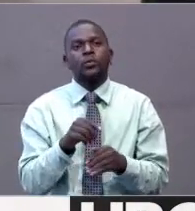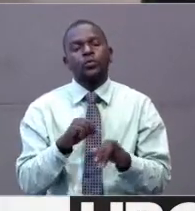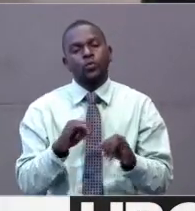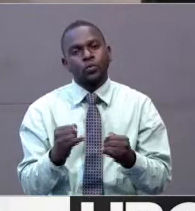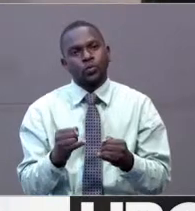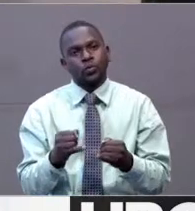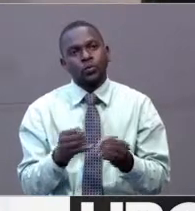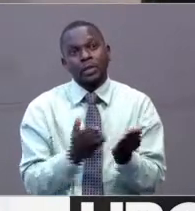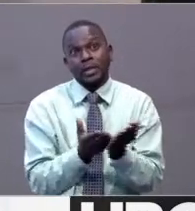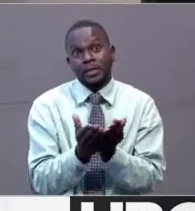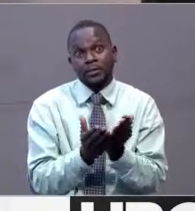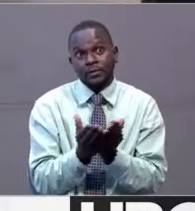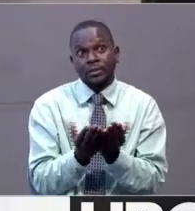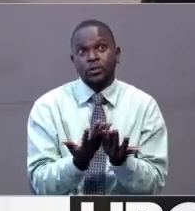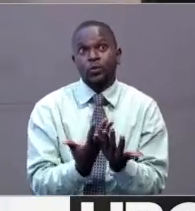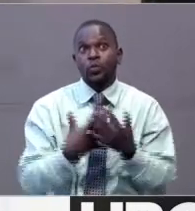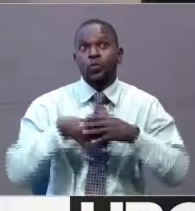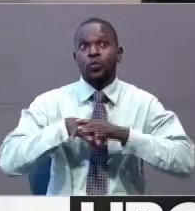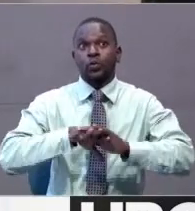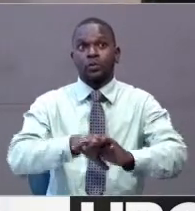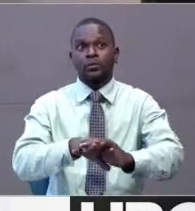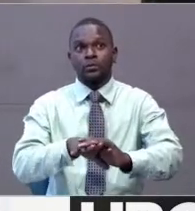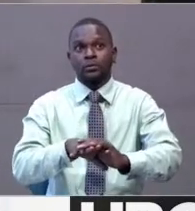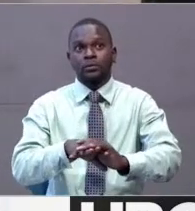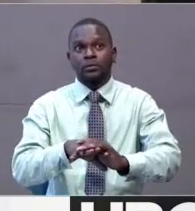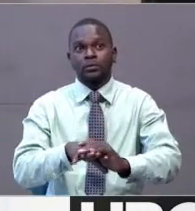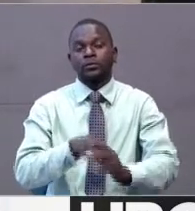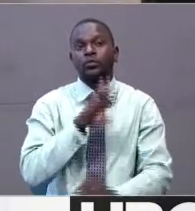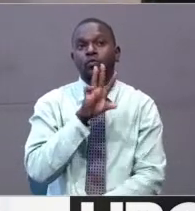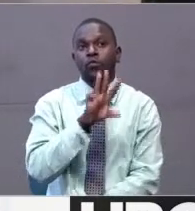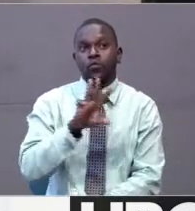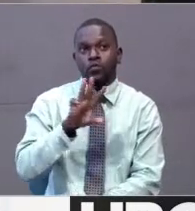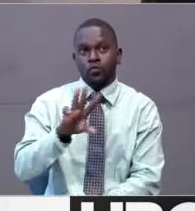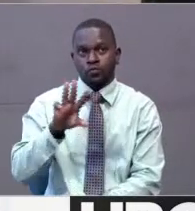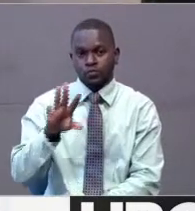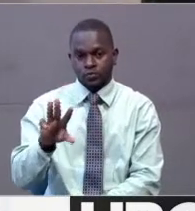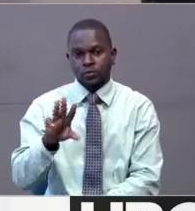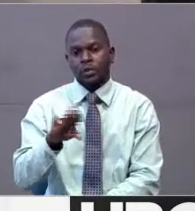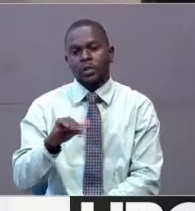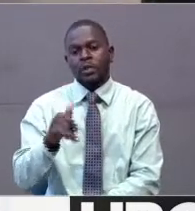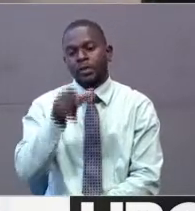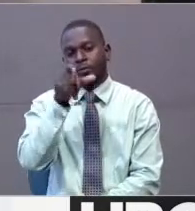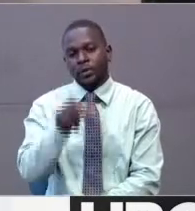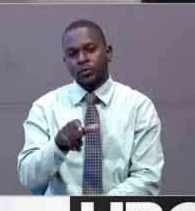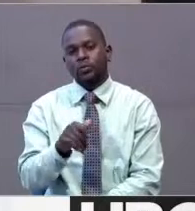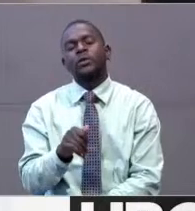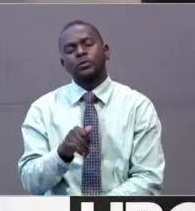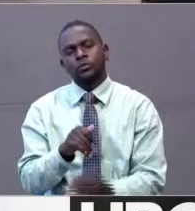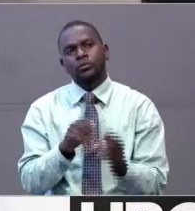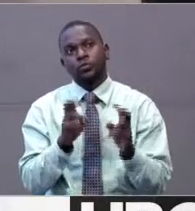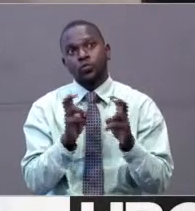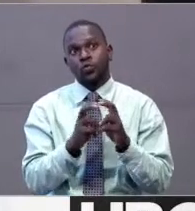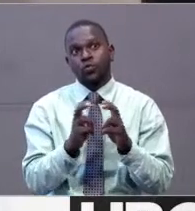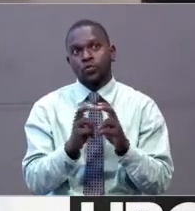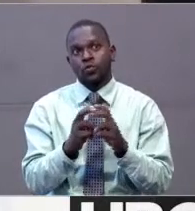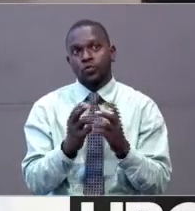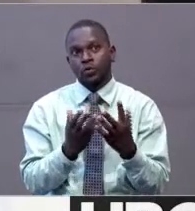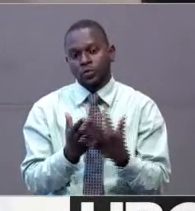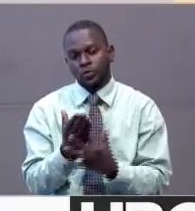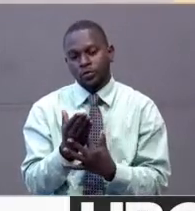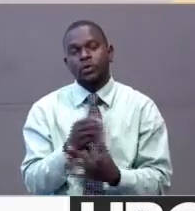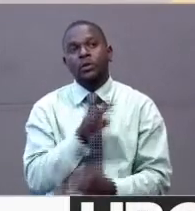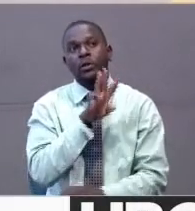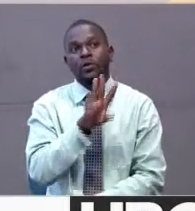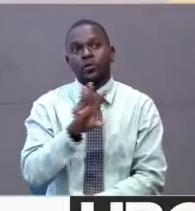bring all those services together in one website. Anybody who wants to reach us will reach us through that one